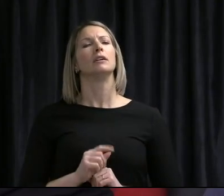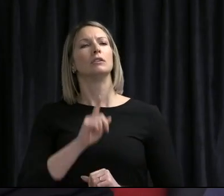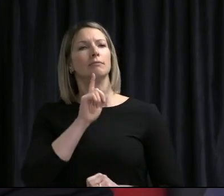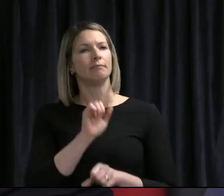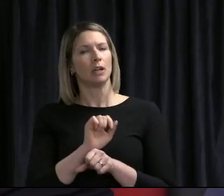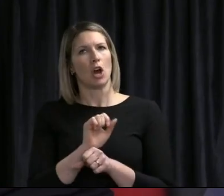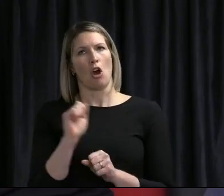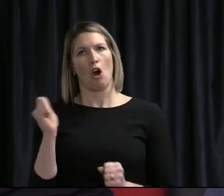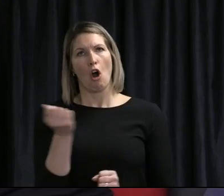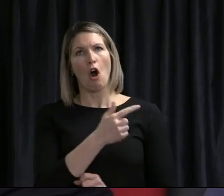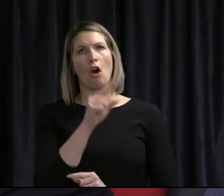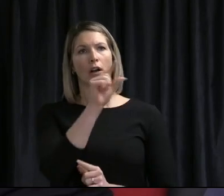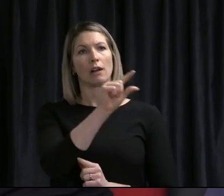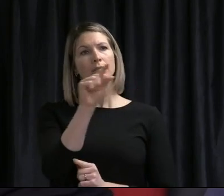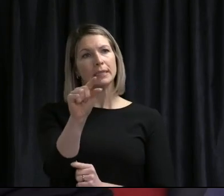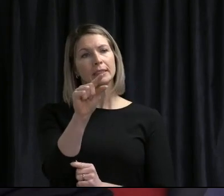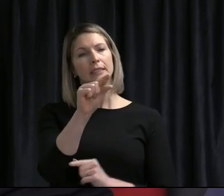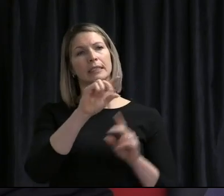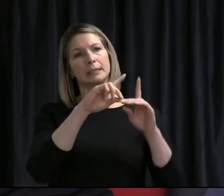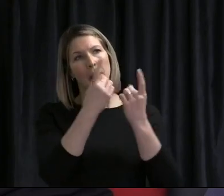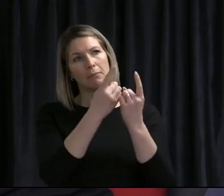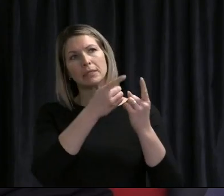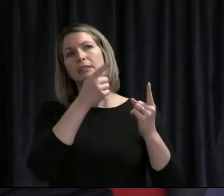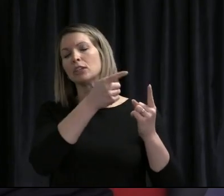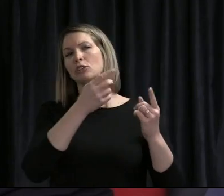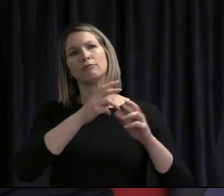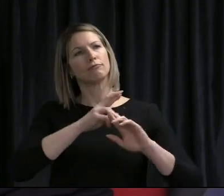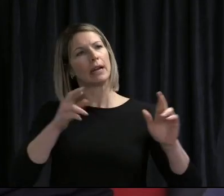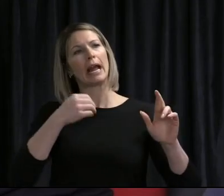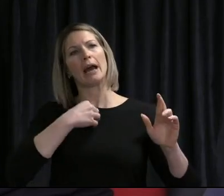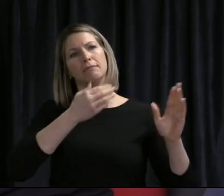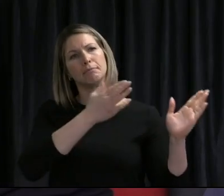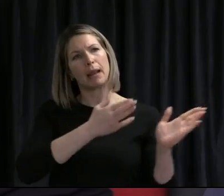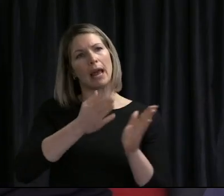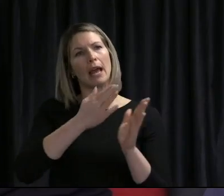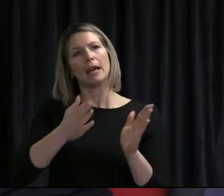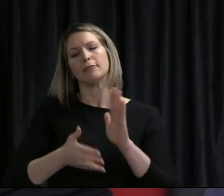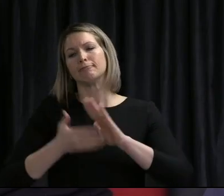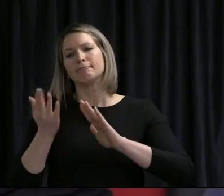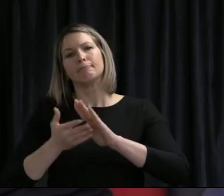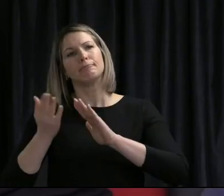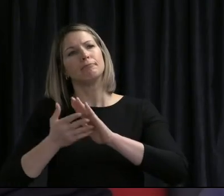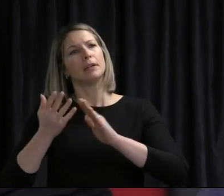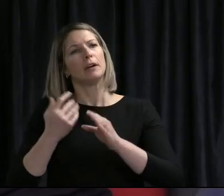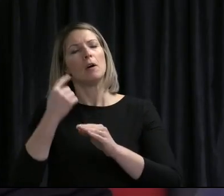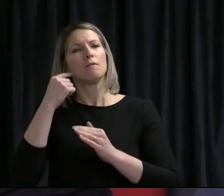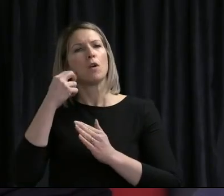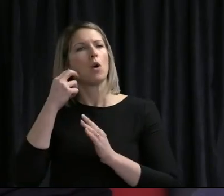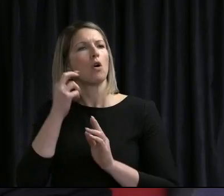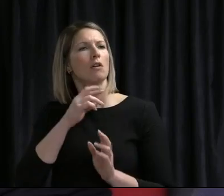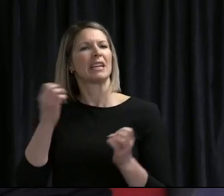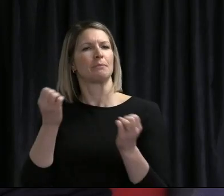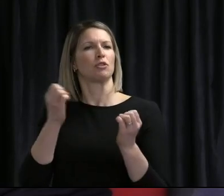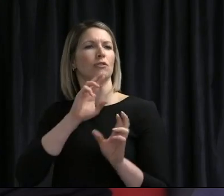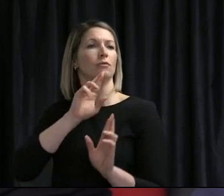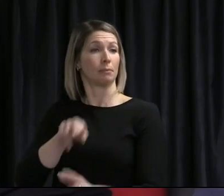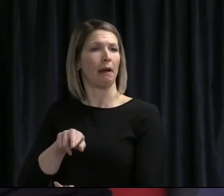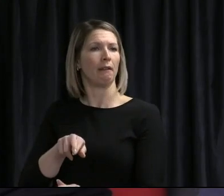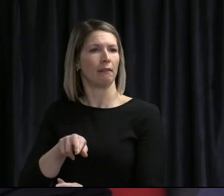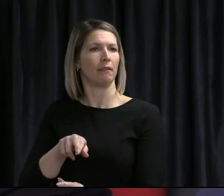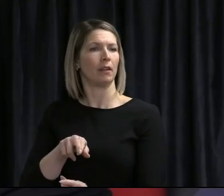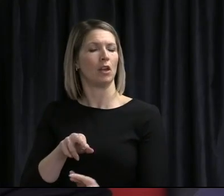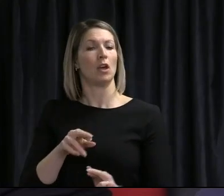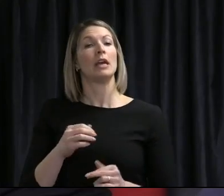are represented in the Emergency Operations Centre. And for the most up-to-date information related to COVID-19,